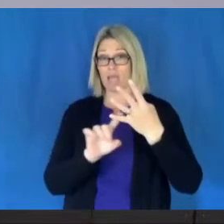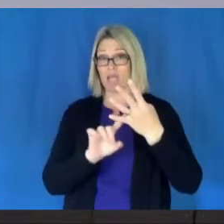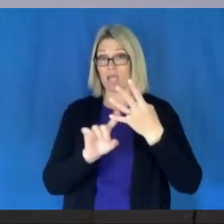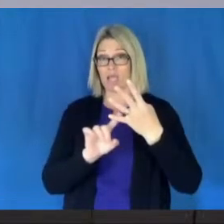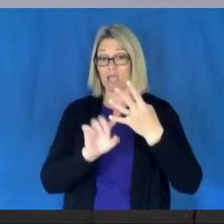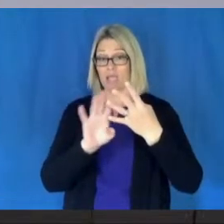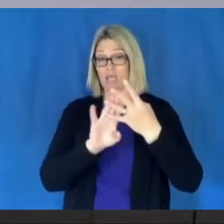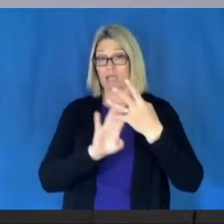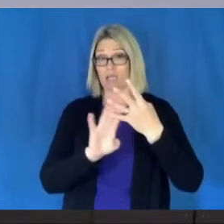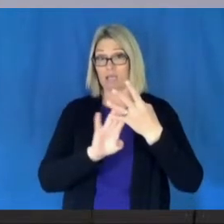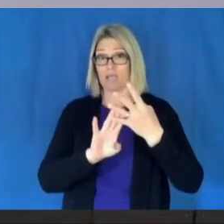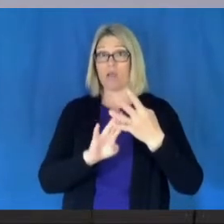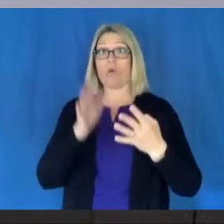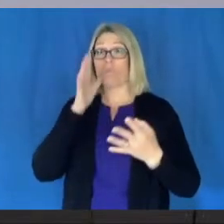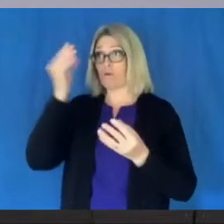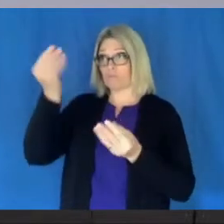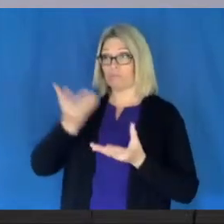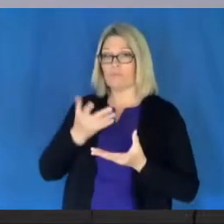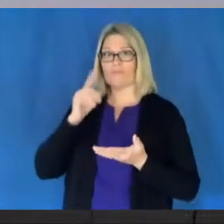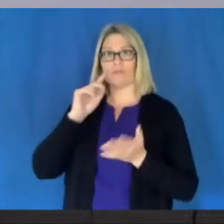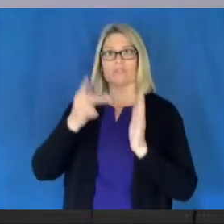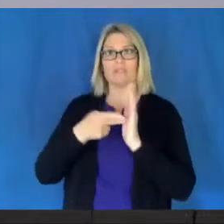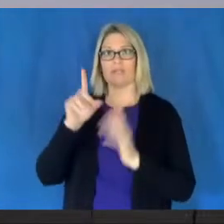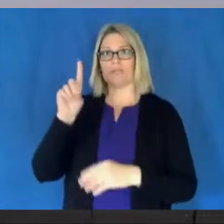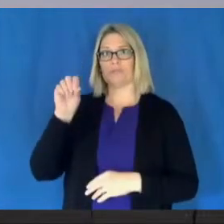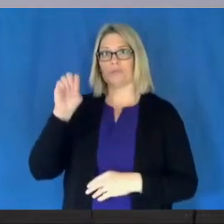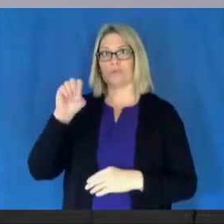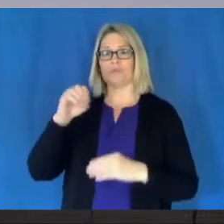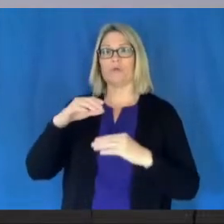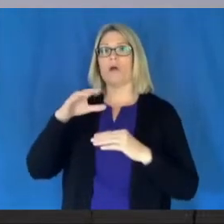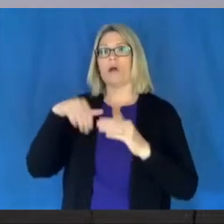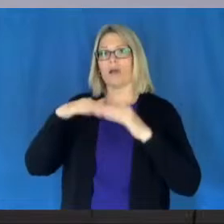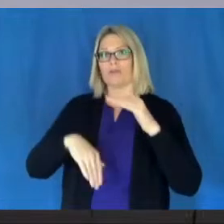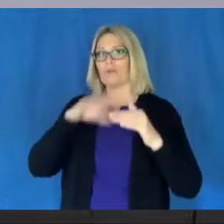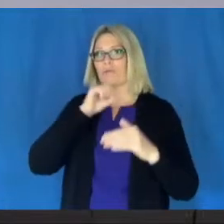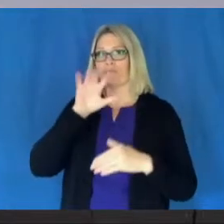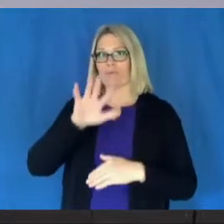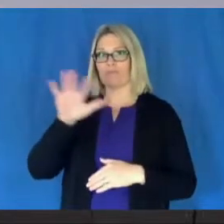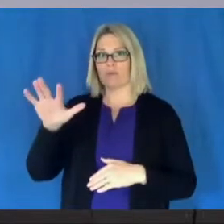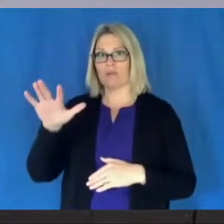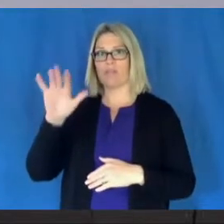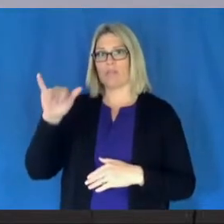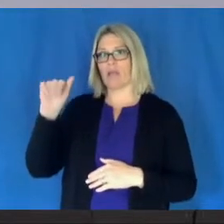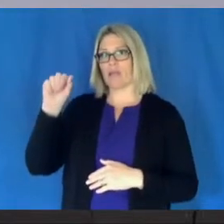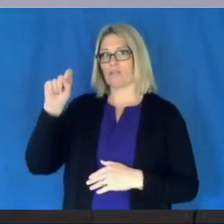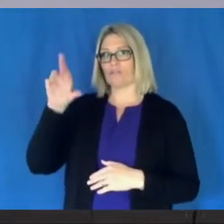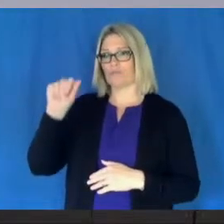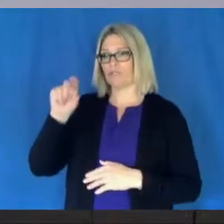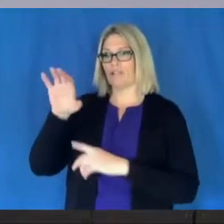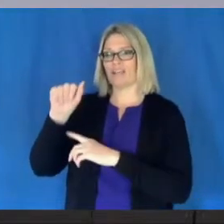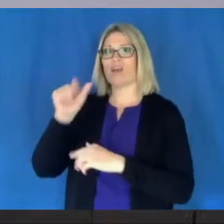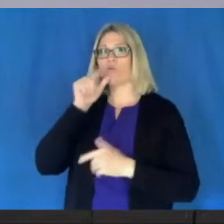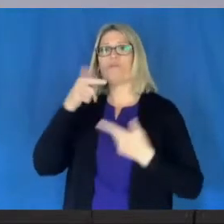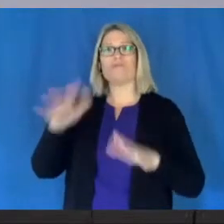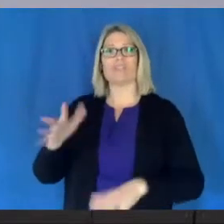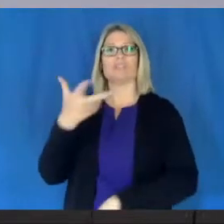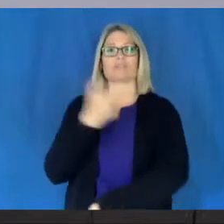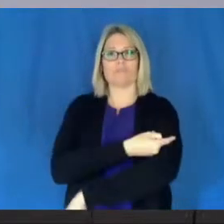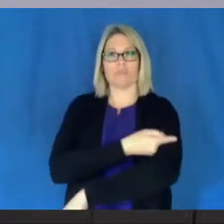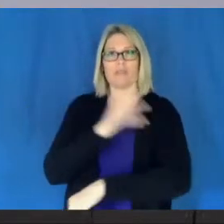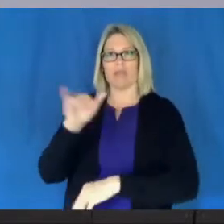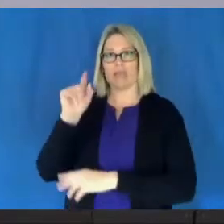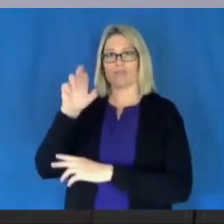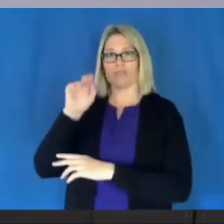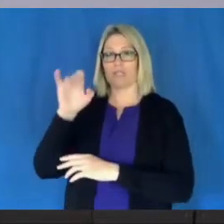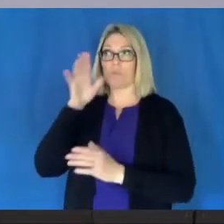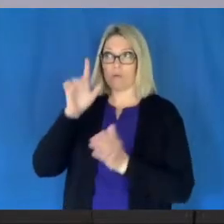national direction regarding second doses for individuals under 55 years of age who received AstraZeneca as a first dose.